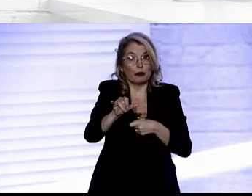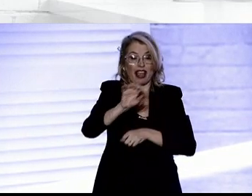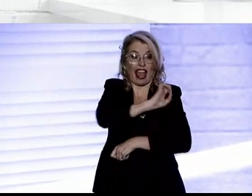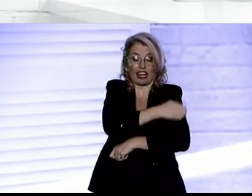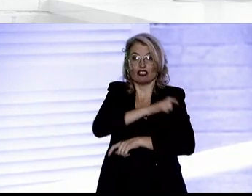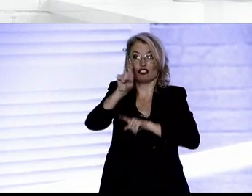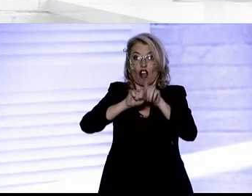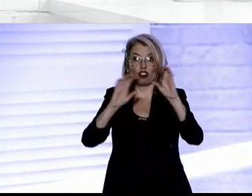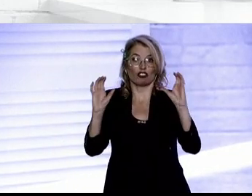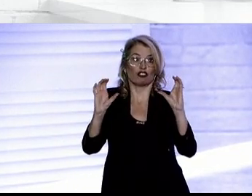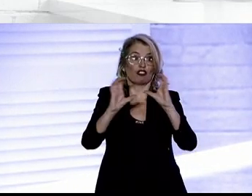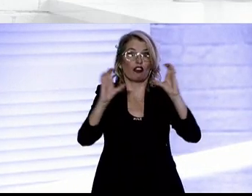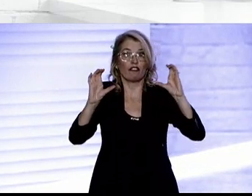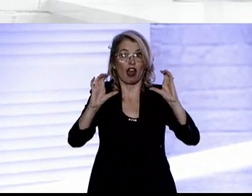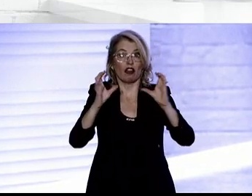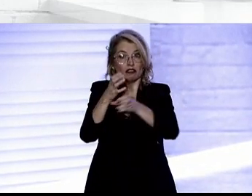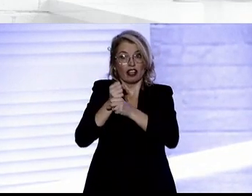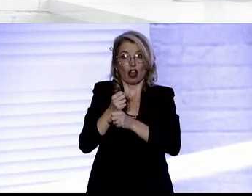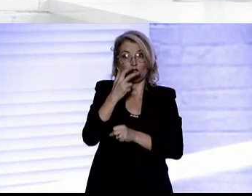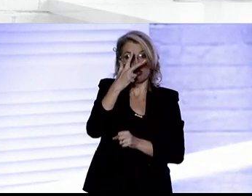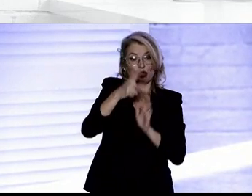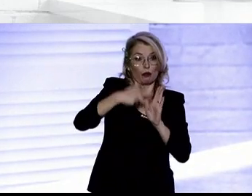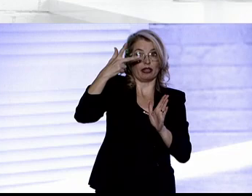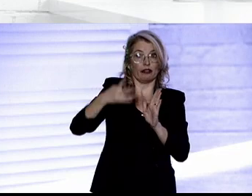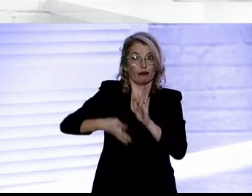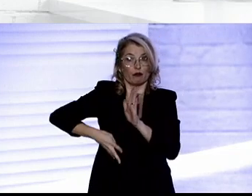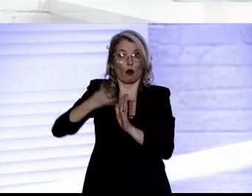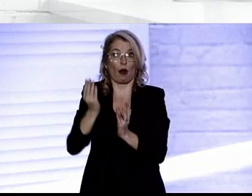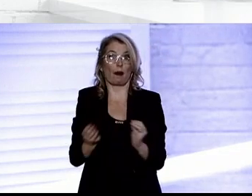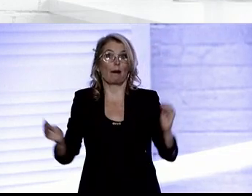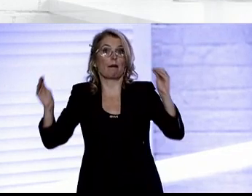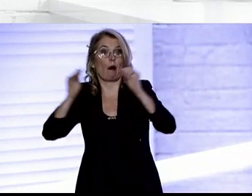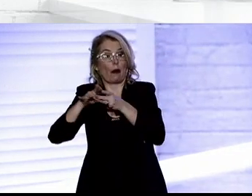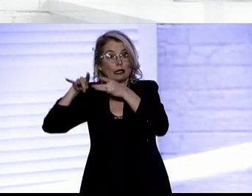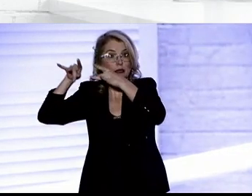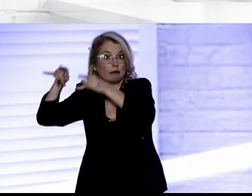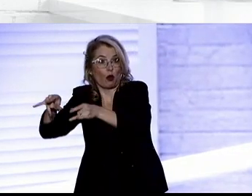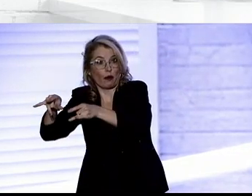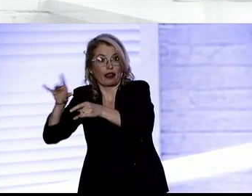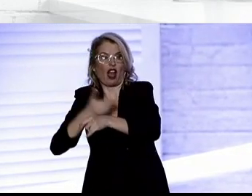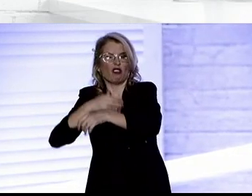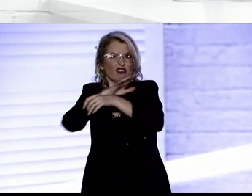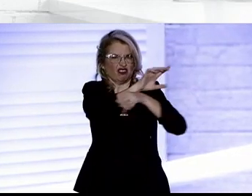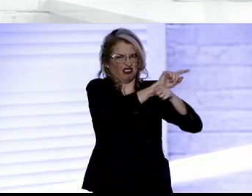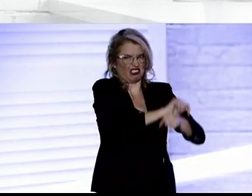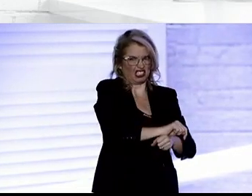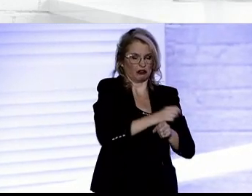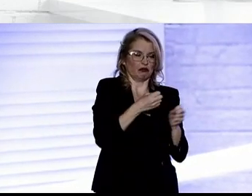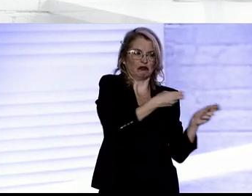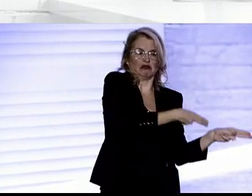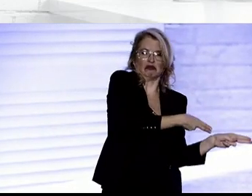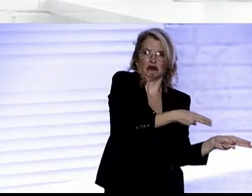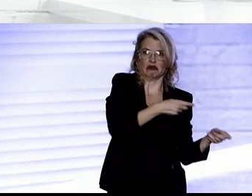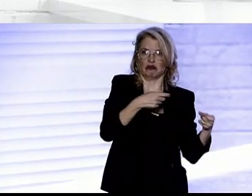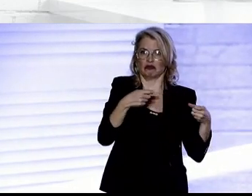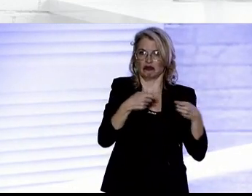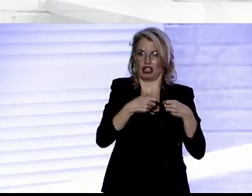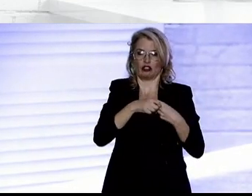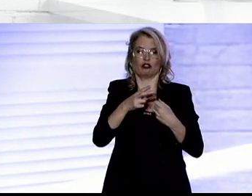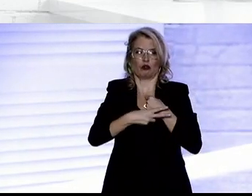STAR certified device achieves 3 to 4 times the efficiency of our traditional electric storage water